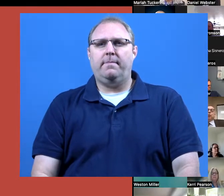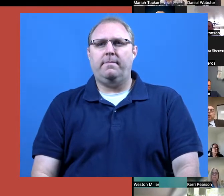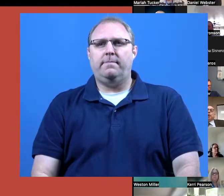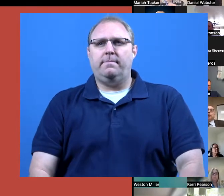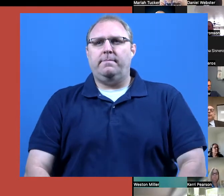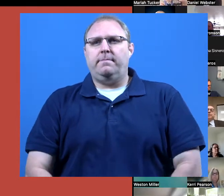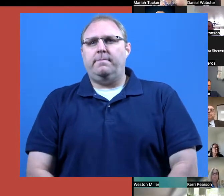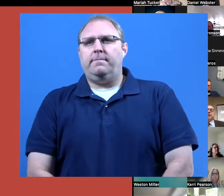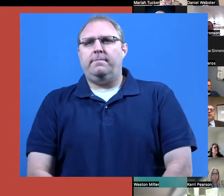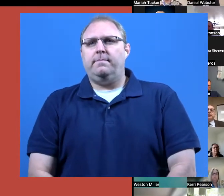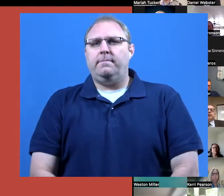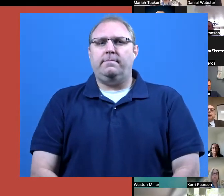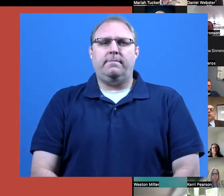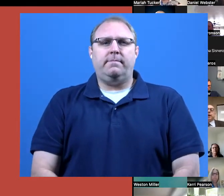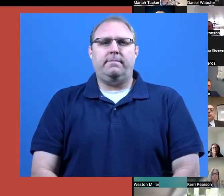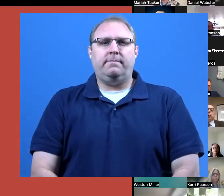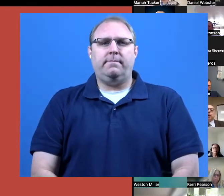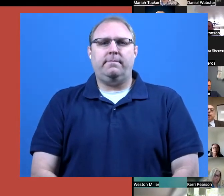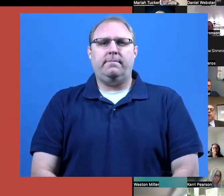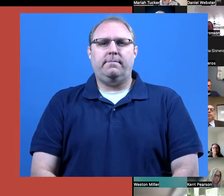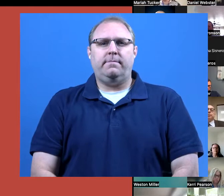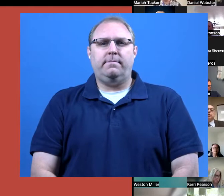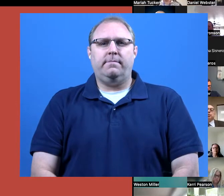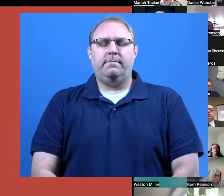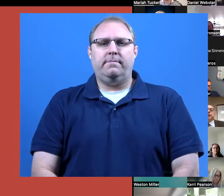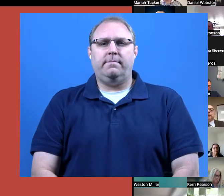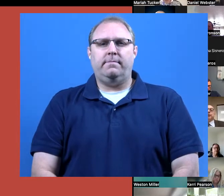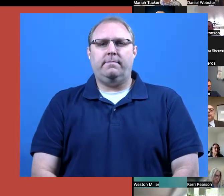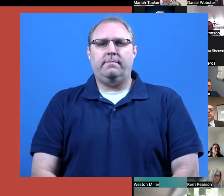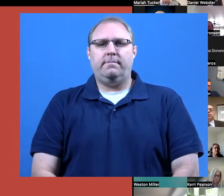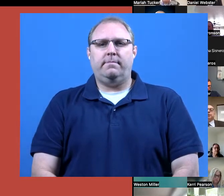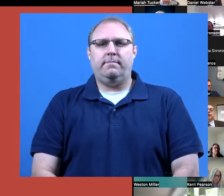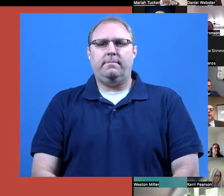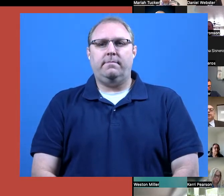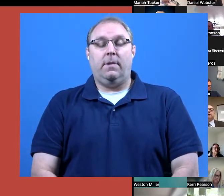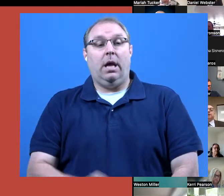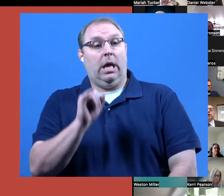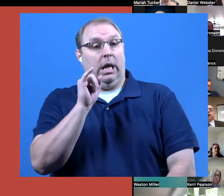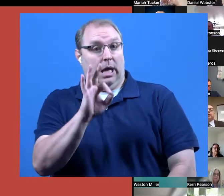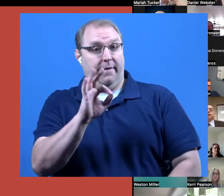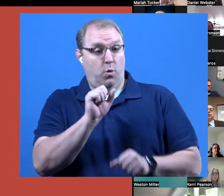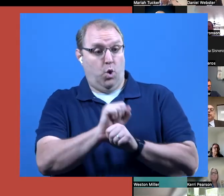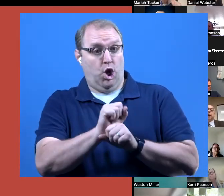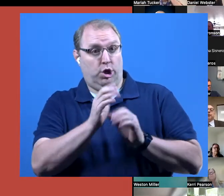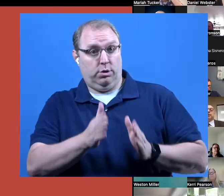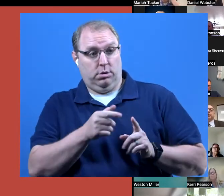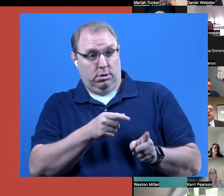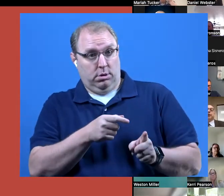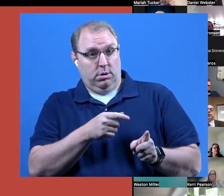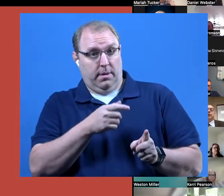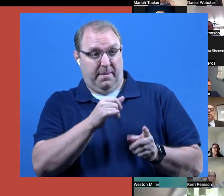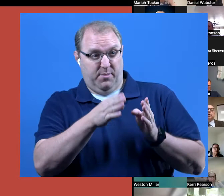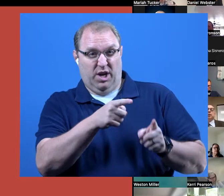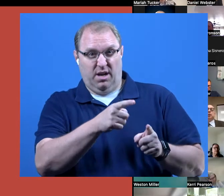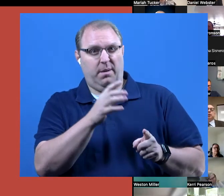If a worker is missing a lot of work due to medical issues and is not on